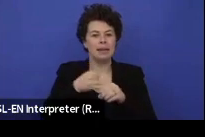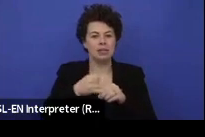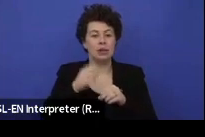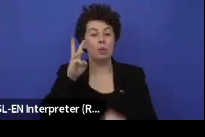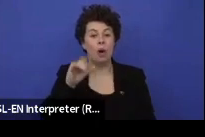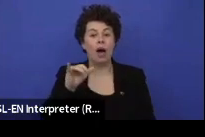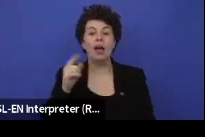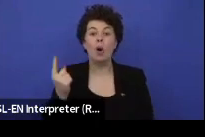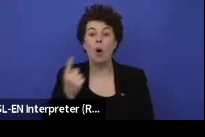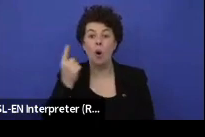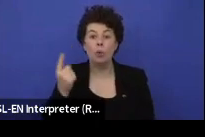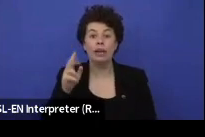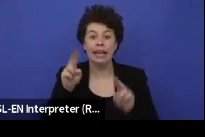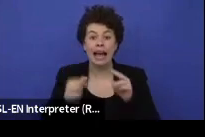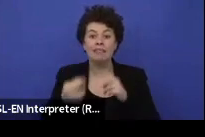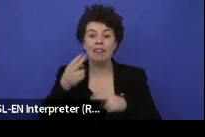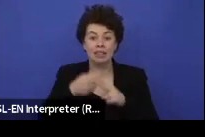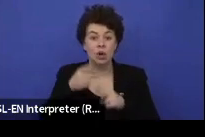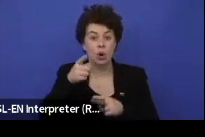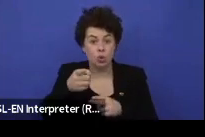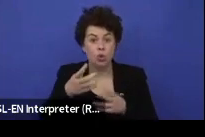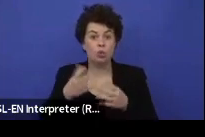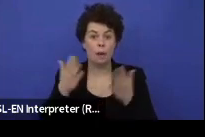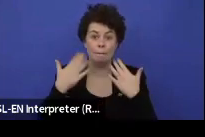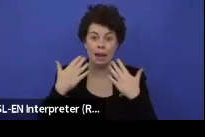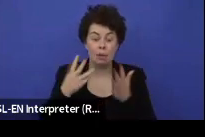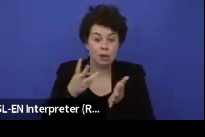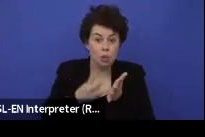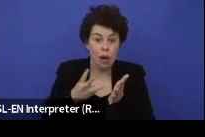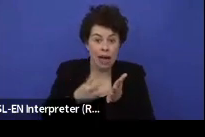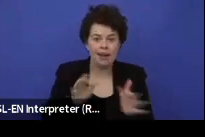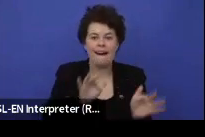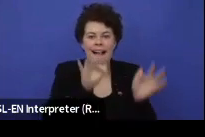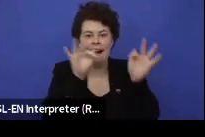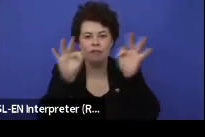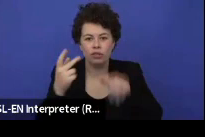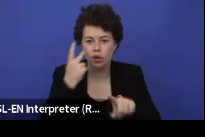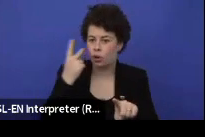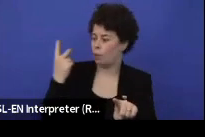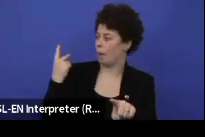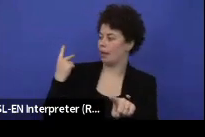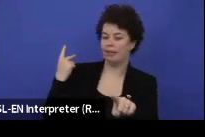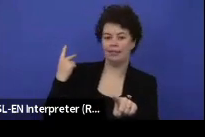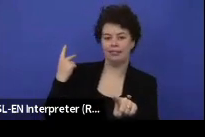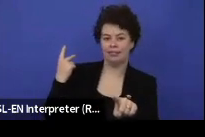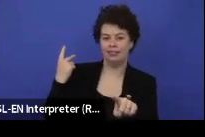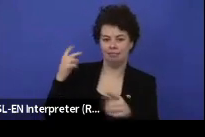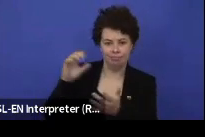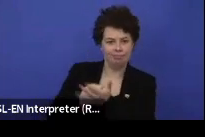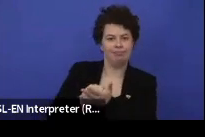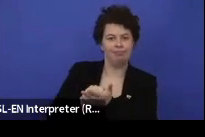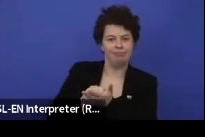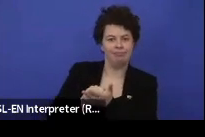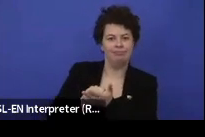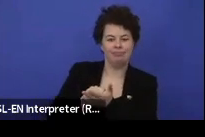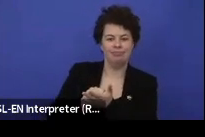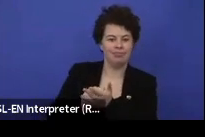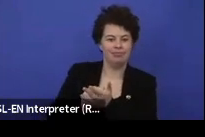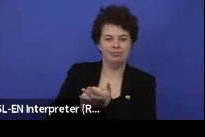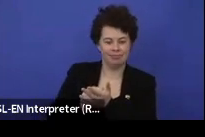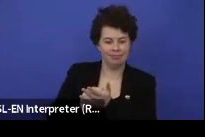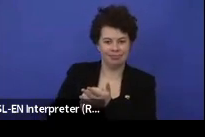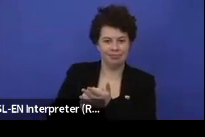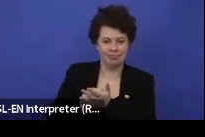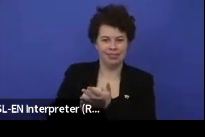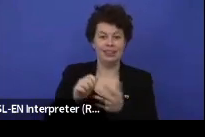confirmed retrospectively. Actual menopause is confirmed retrospectively, and it is, as I say, 12 months after